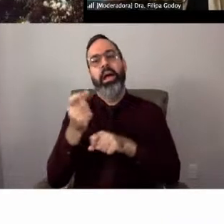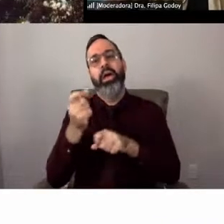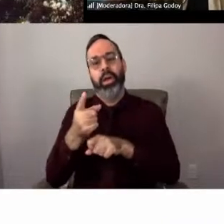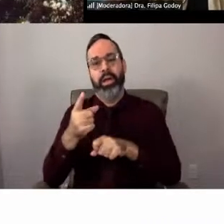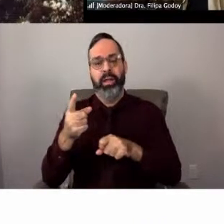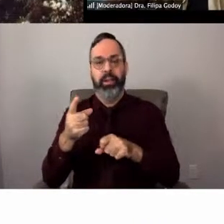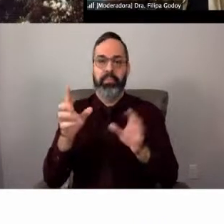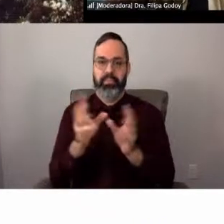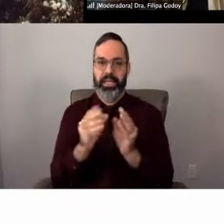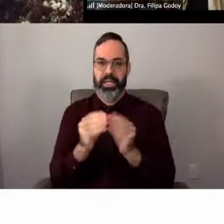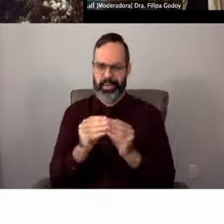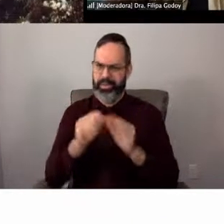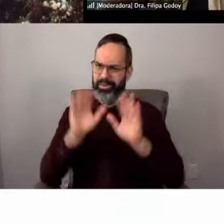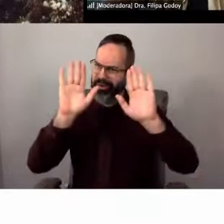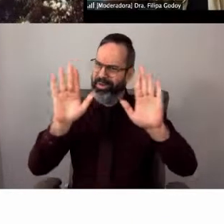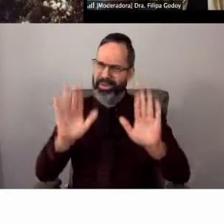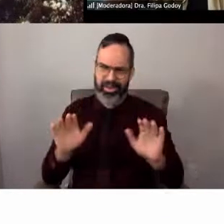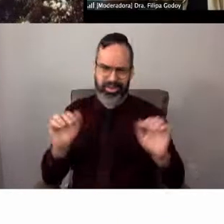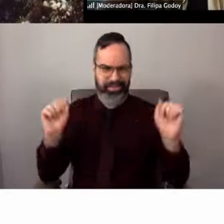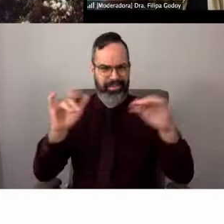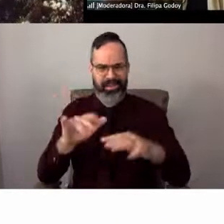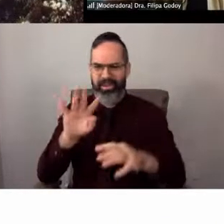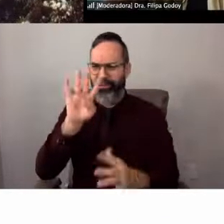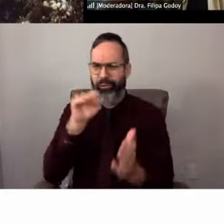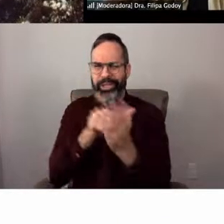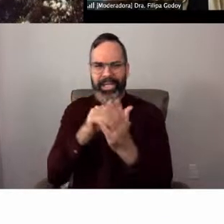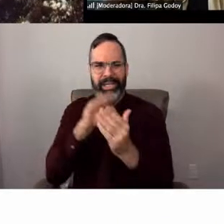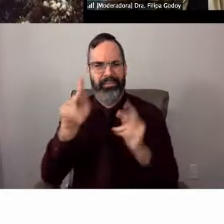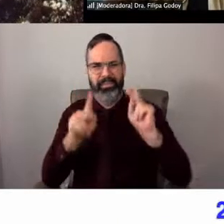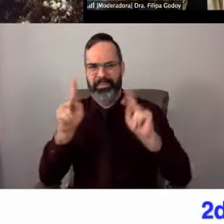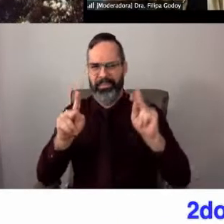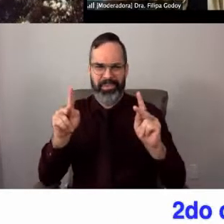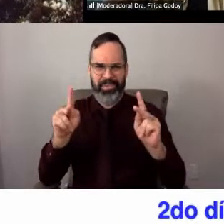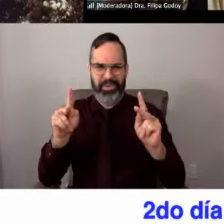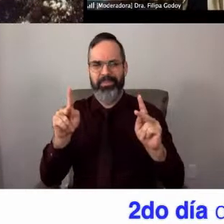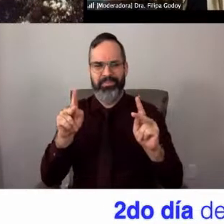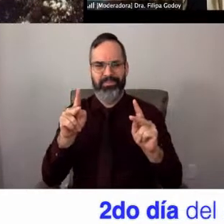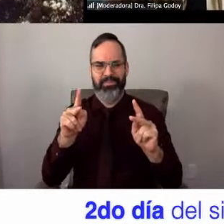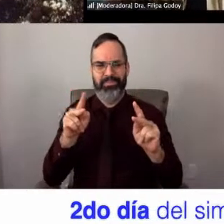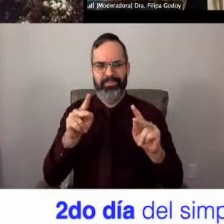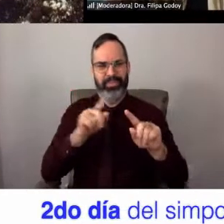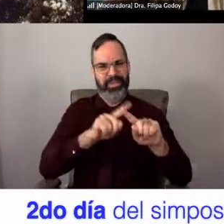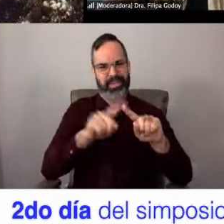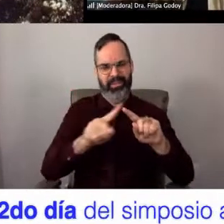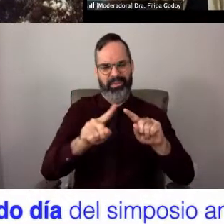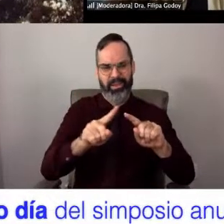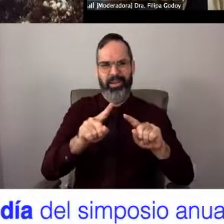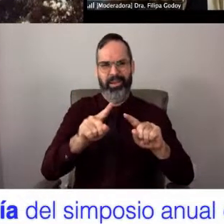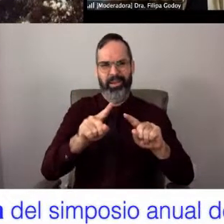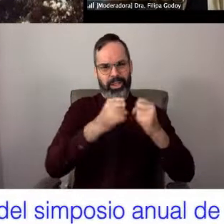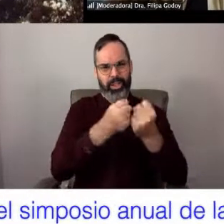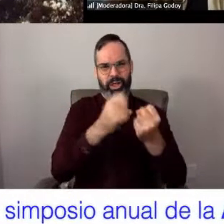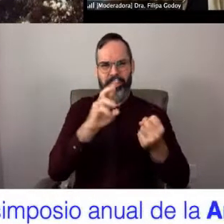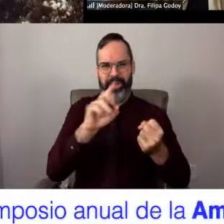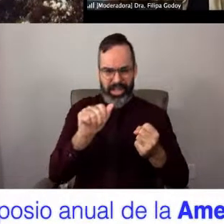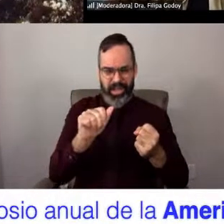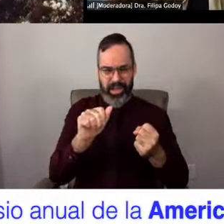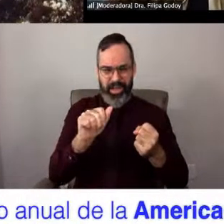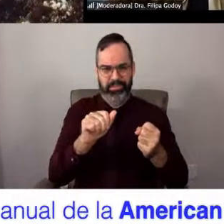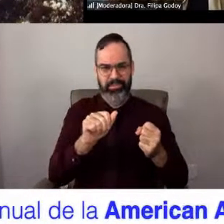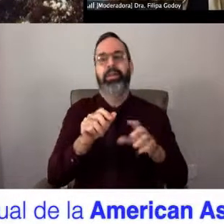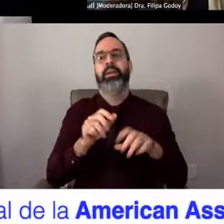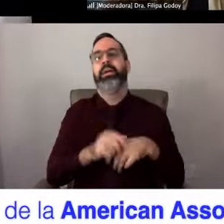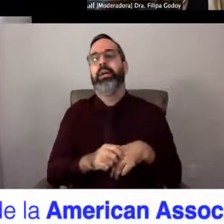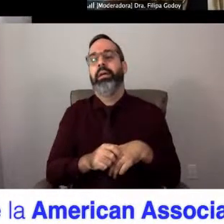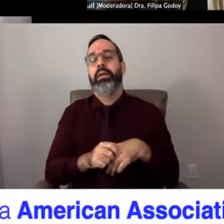incredible audience of about 4,000 people watching through different media platforms. Today we'll be focused mostly